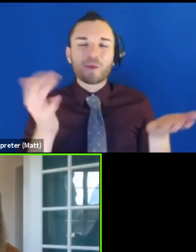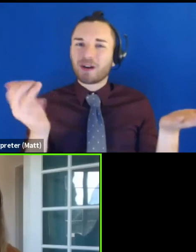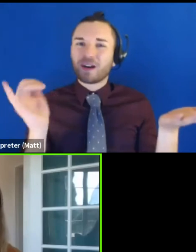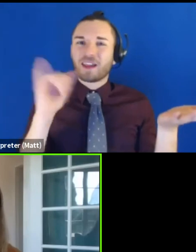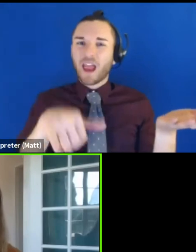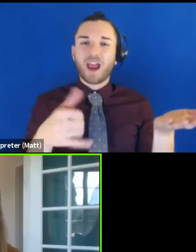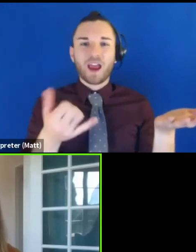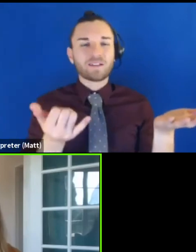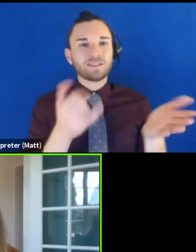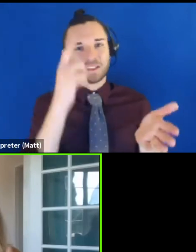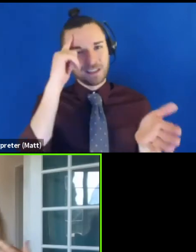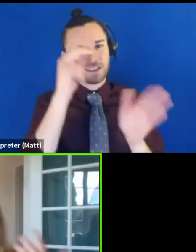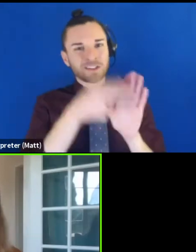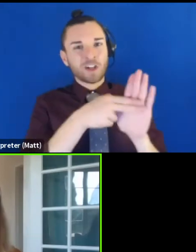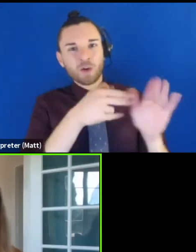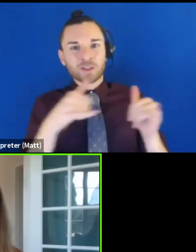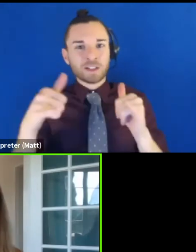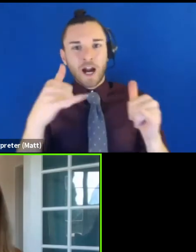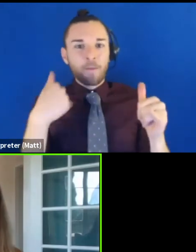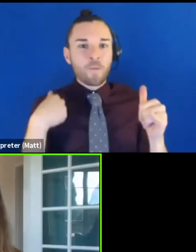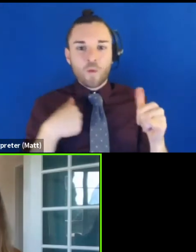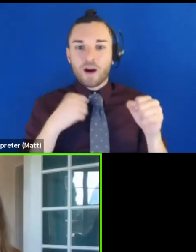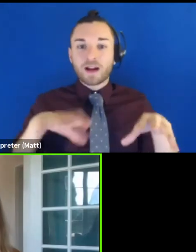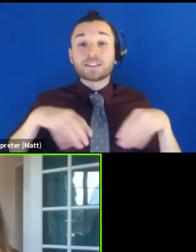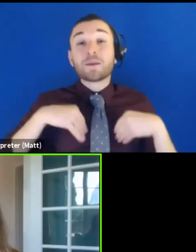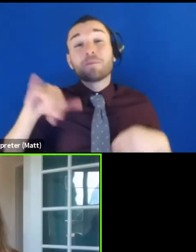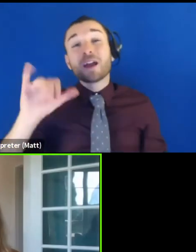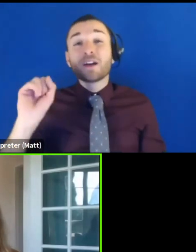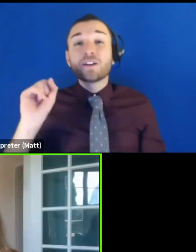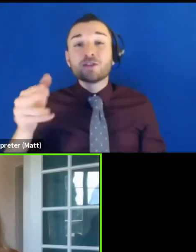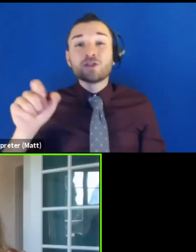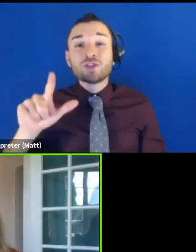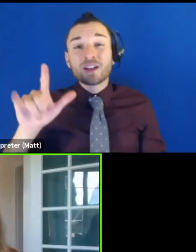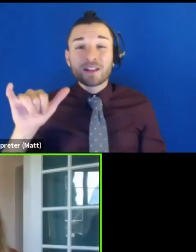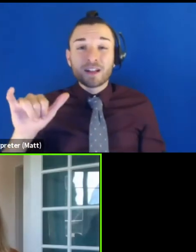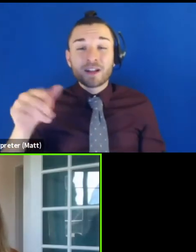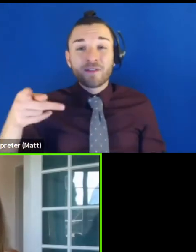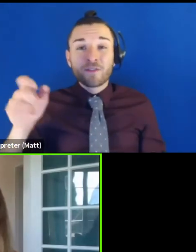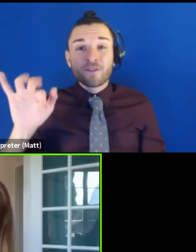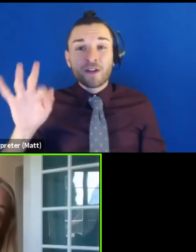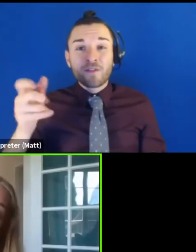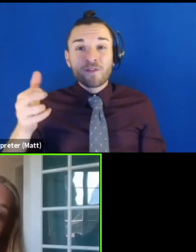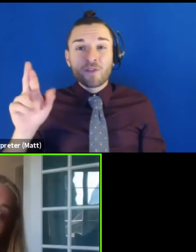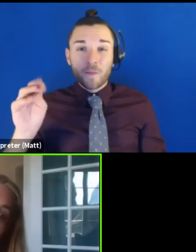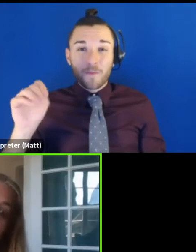intractable stereotypes, like Shelley Pfefferman, the mother, you know,